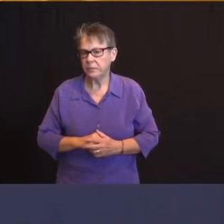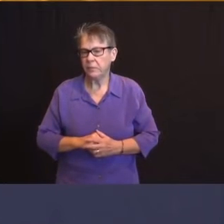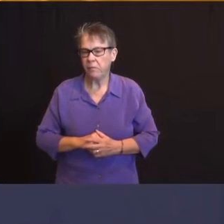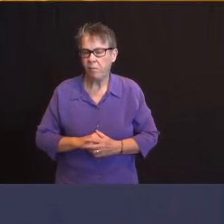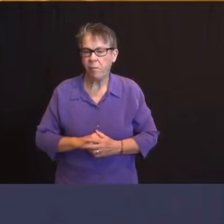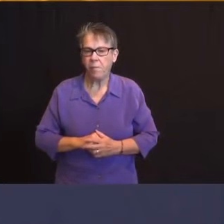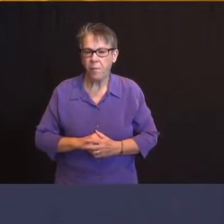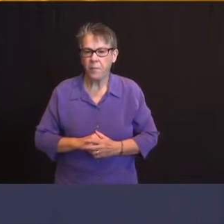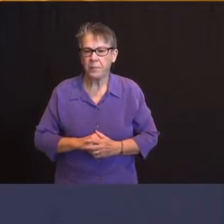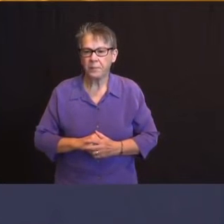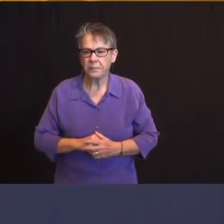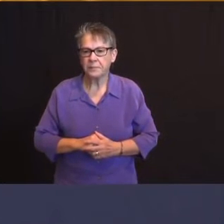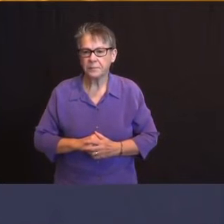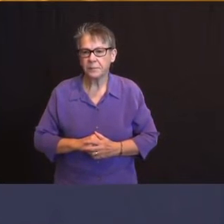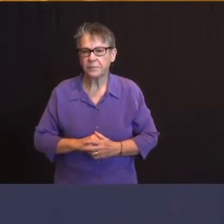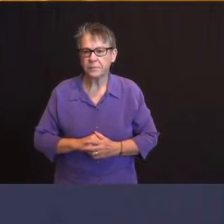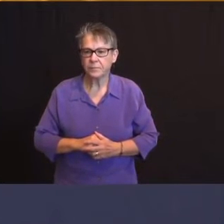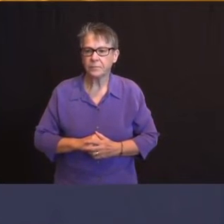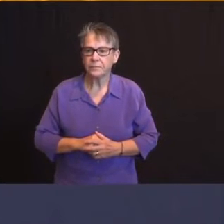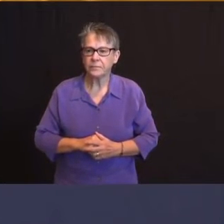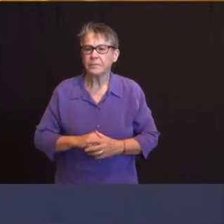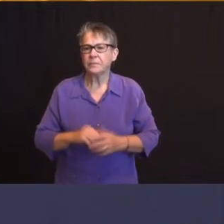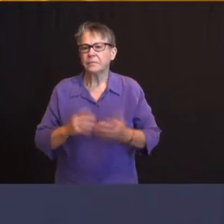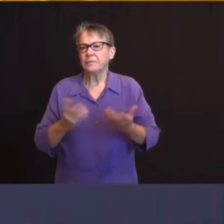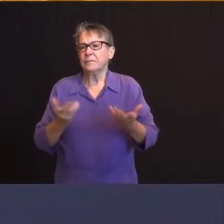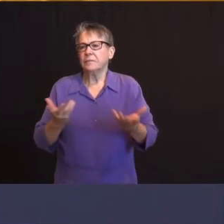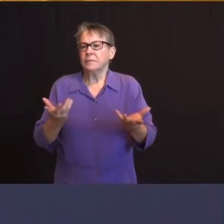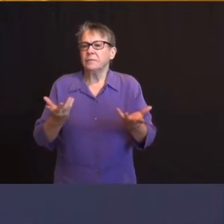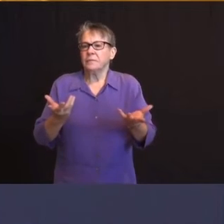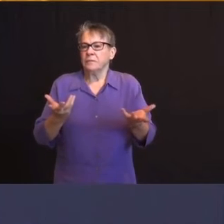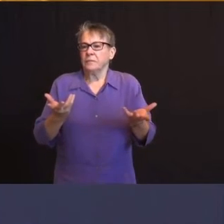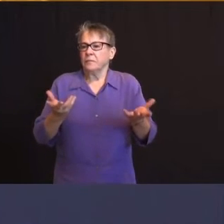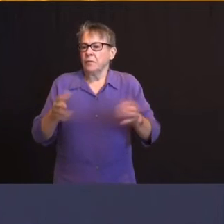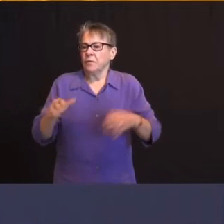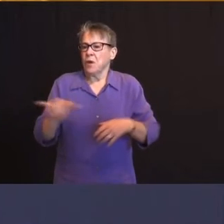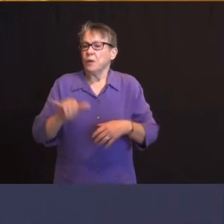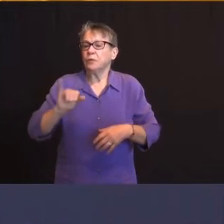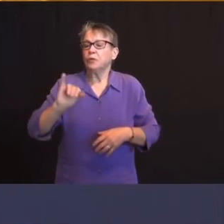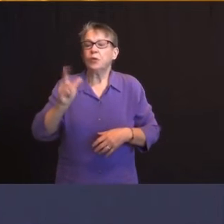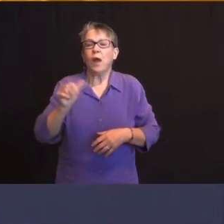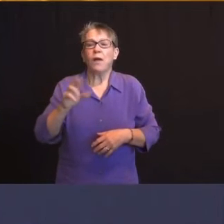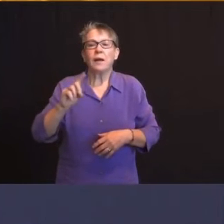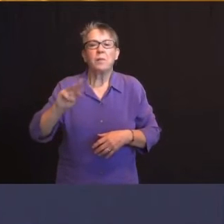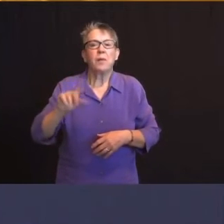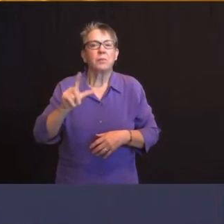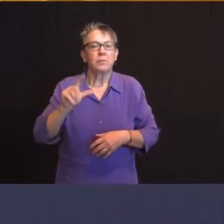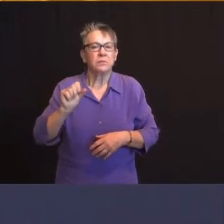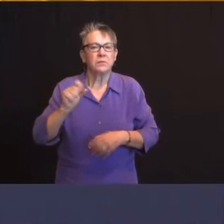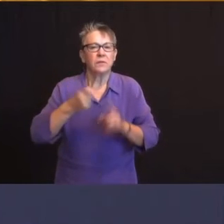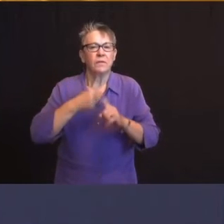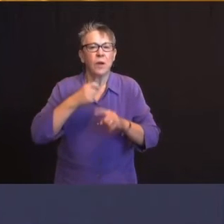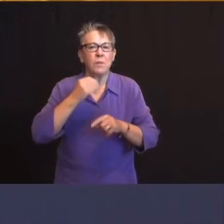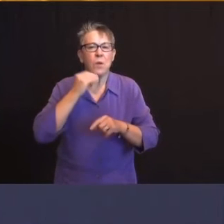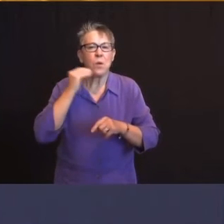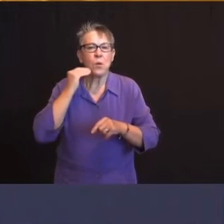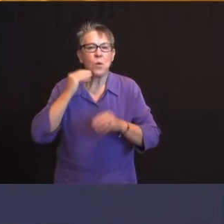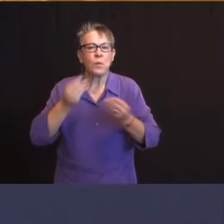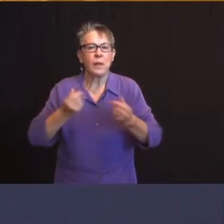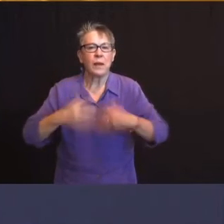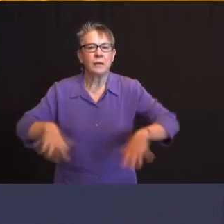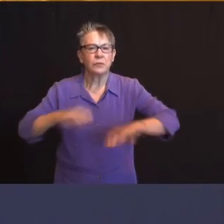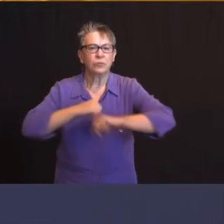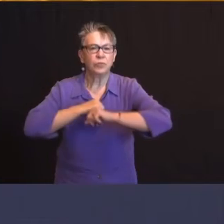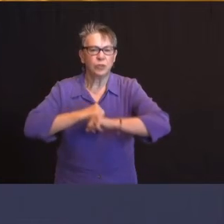Lifshitz. Ed, the Director of the Office of Homeland Security and Preparedness, Jared Maples, is with us, as is Chief Counsel Paramil Garg.